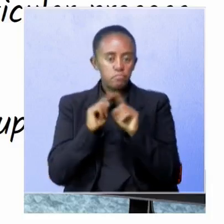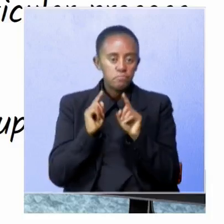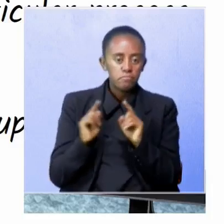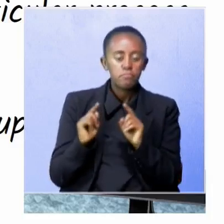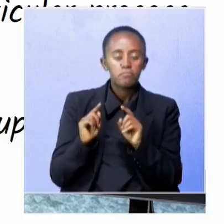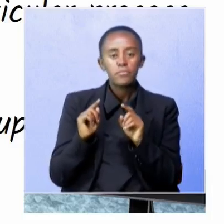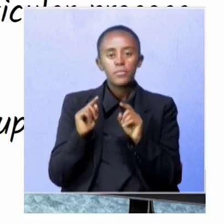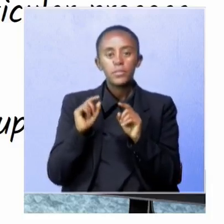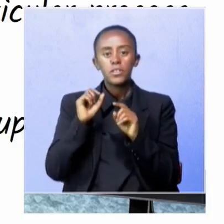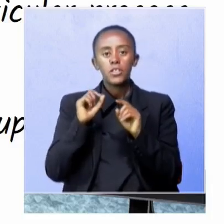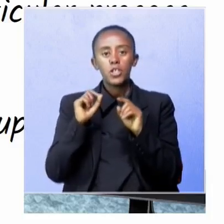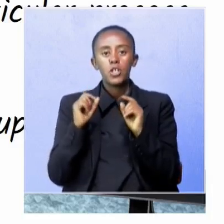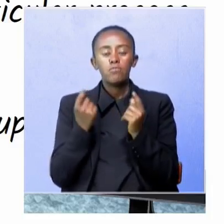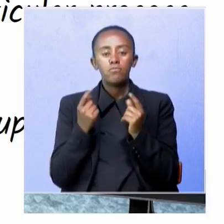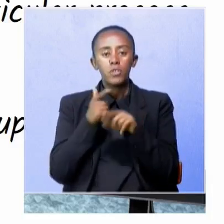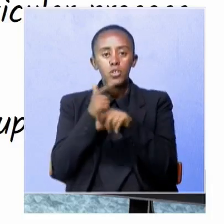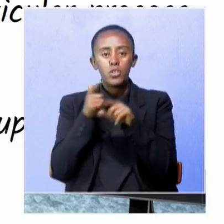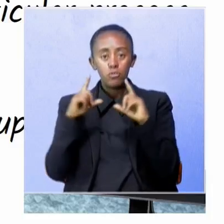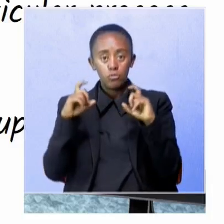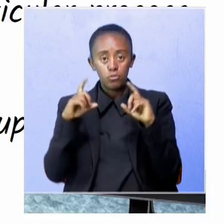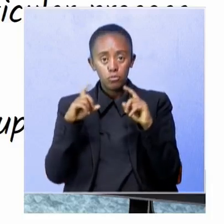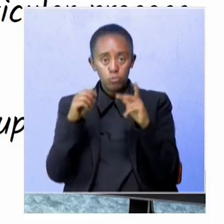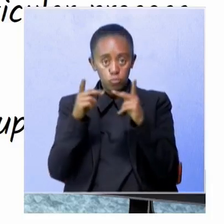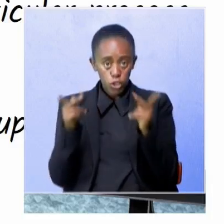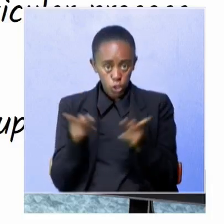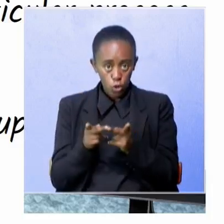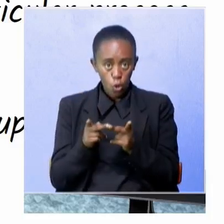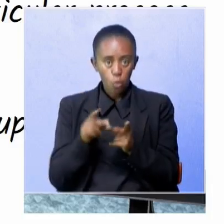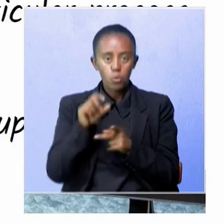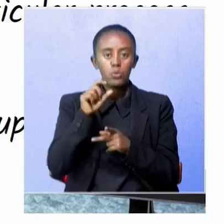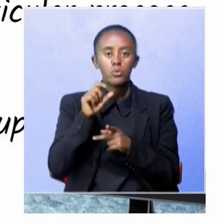studio equipments.